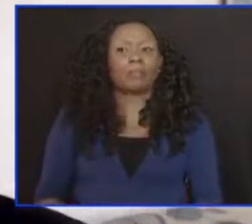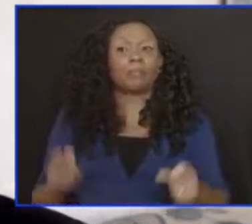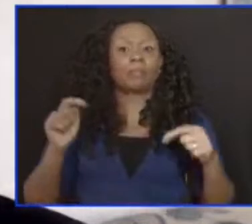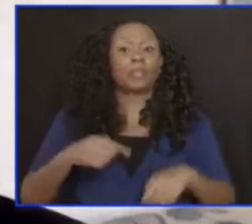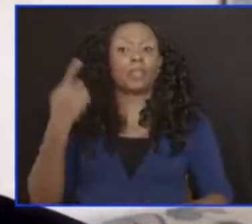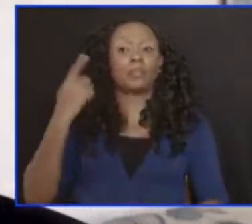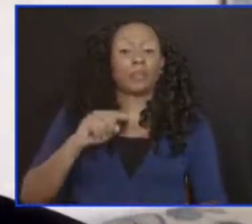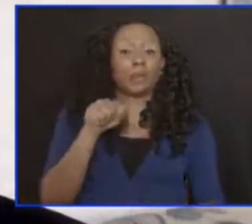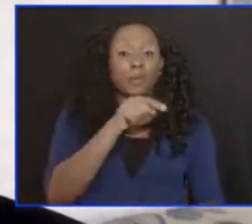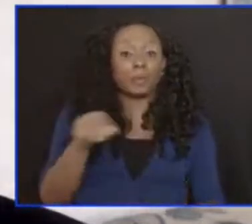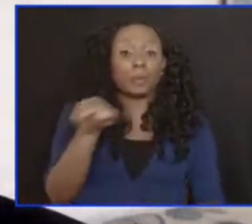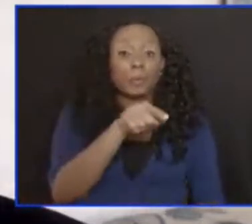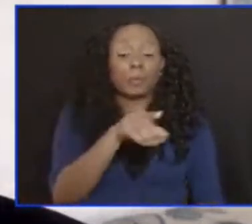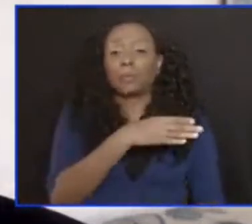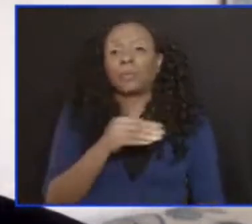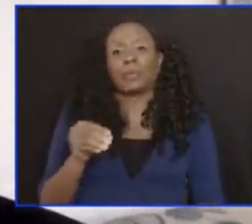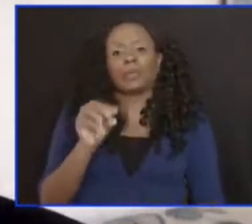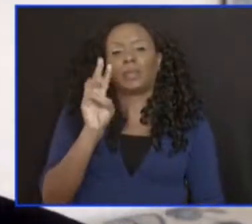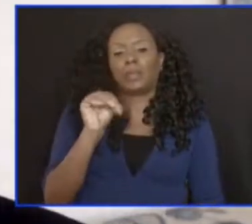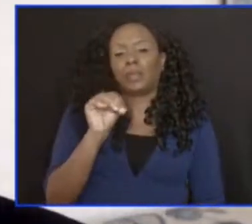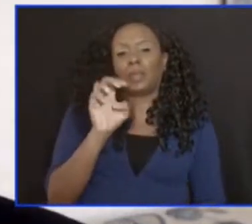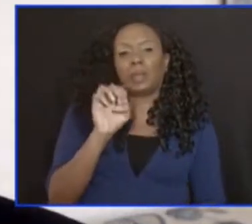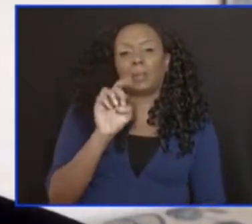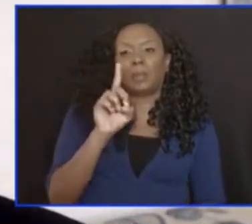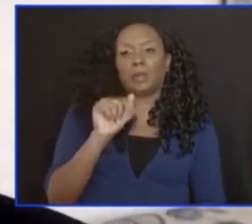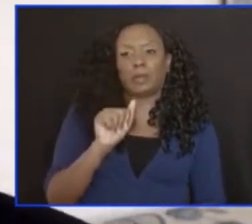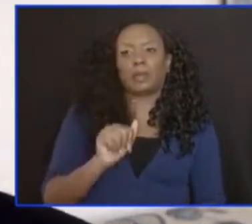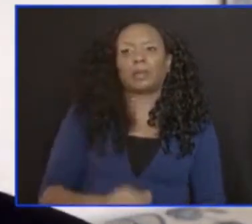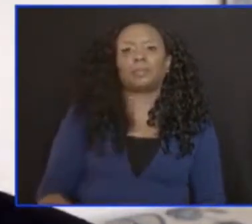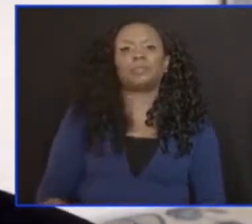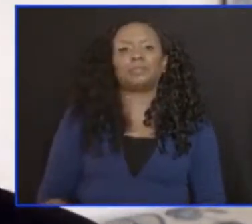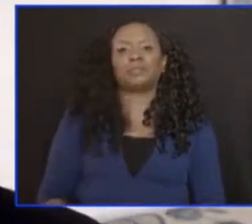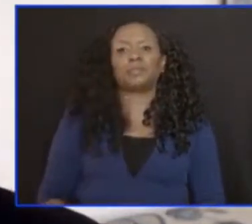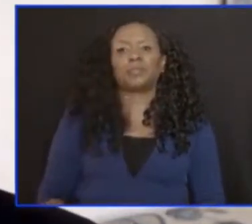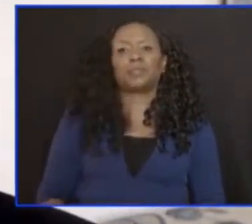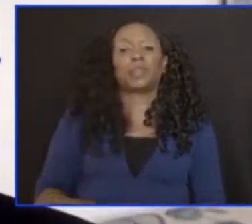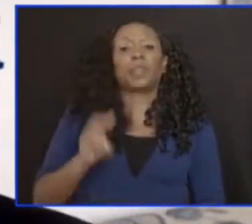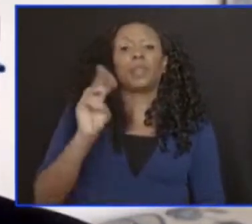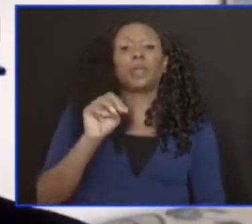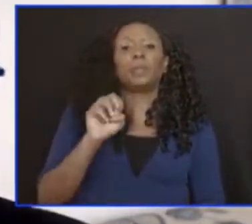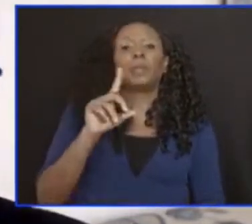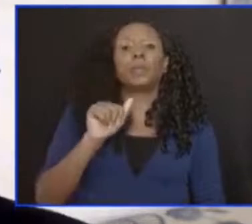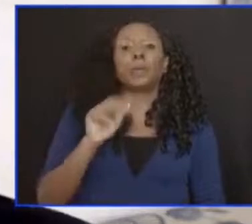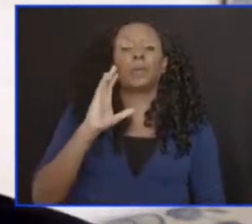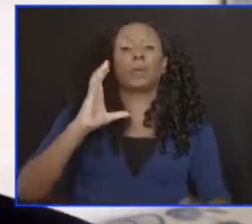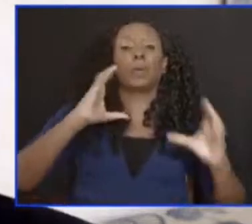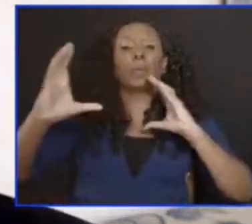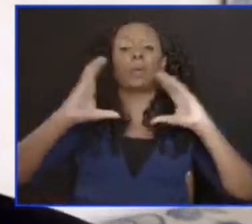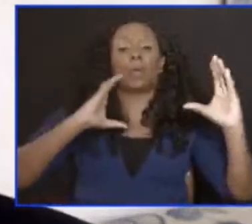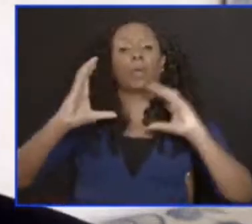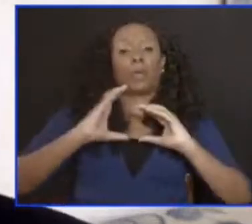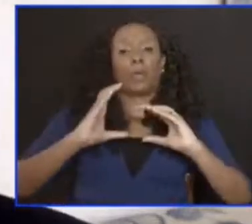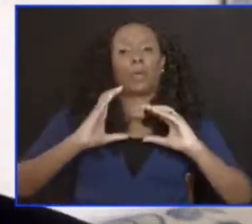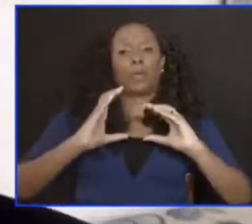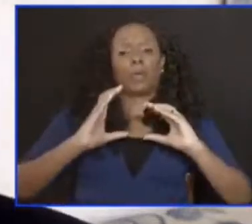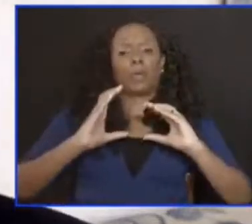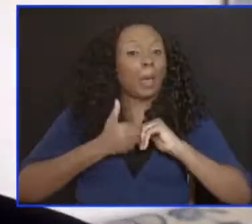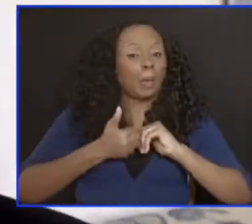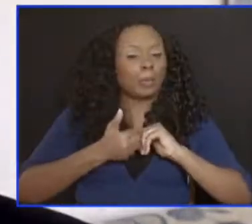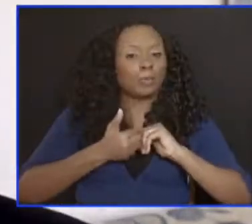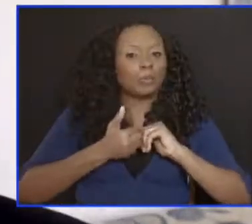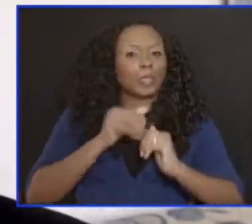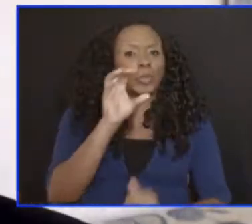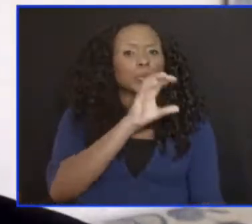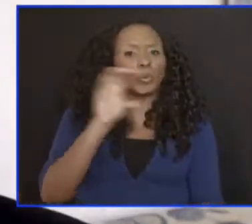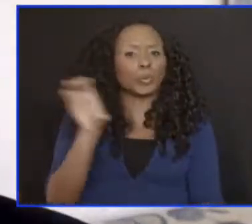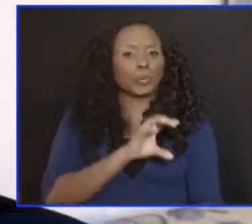press and the public. The press will communicate with us via Zoom, and you, the members of the public,